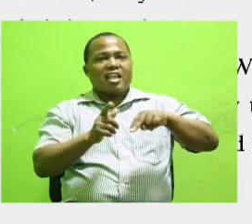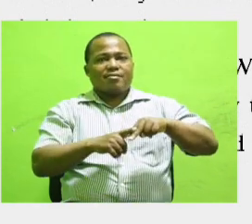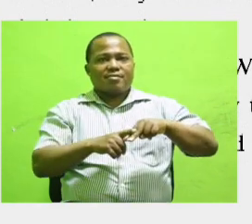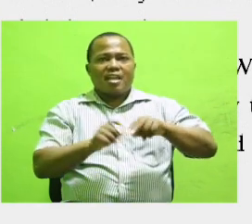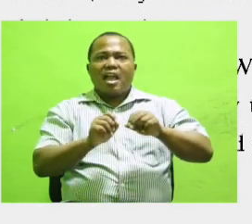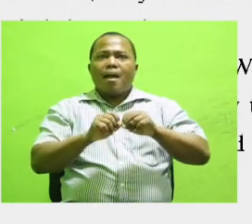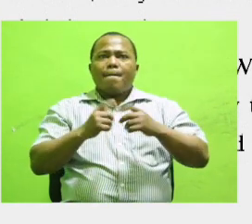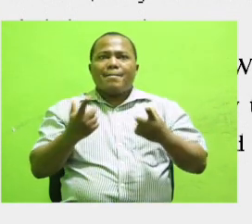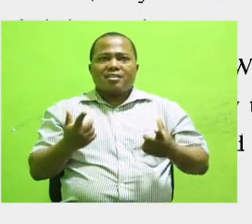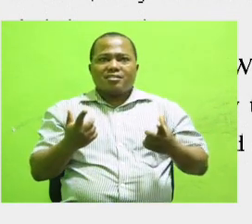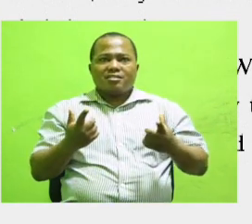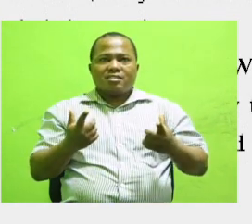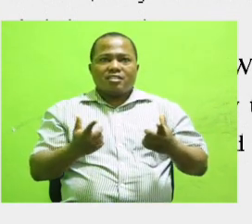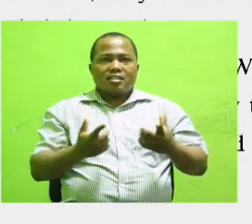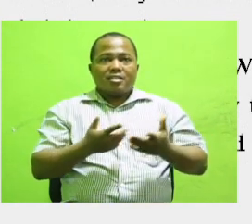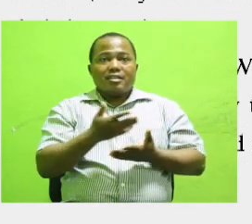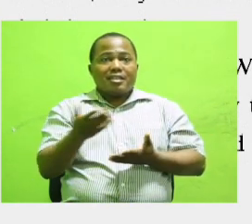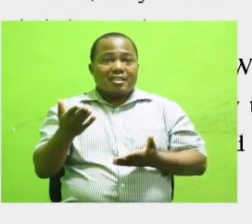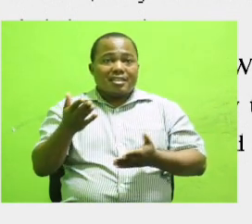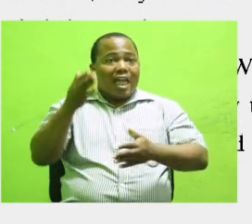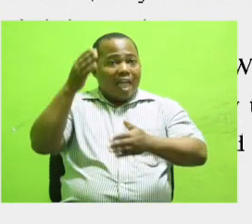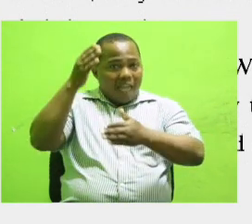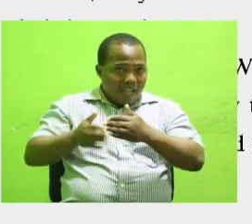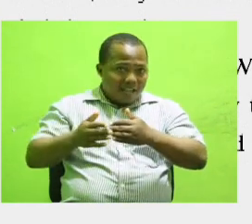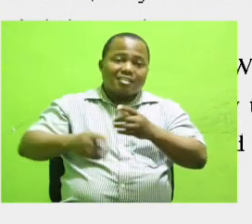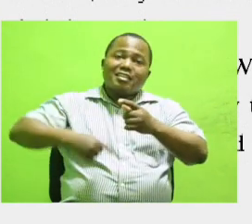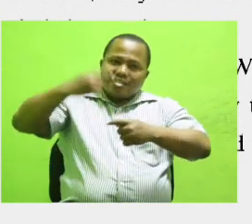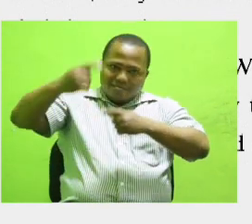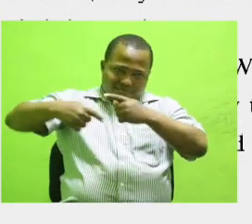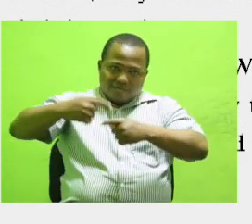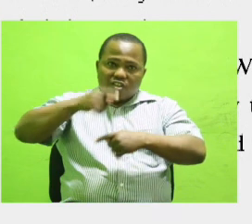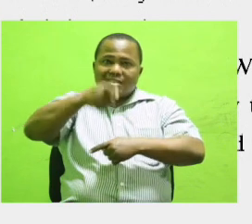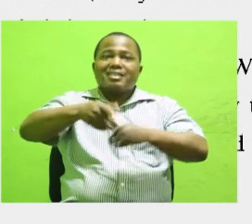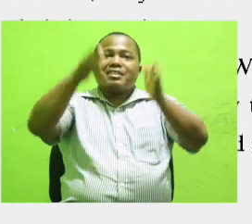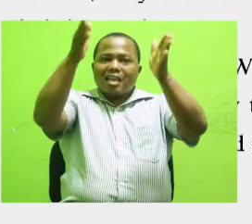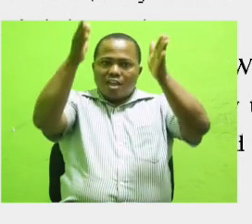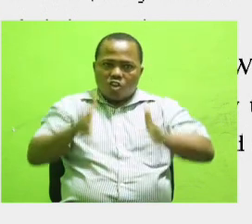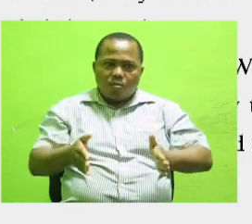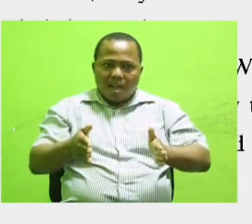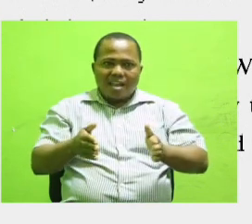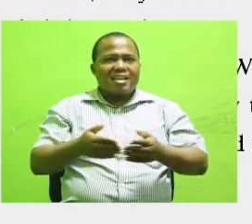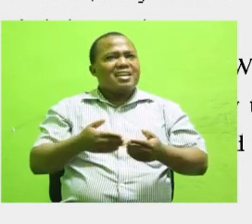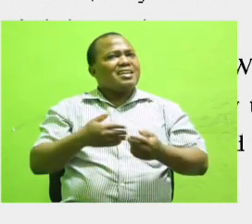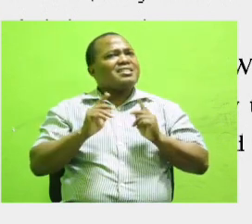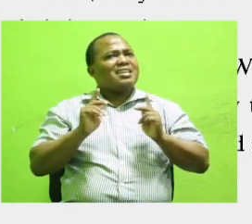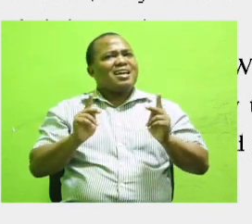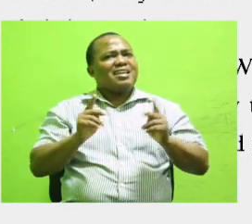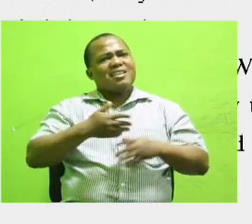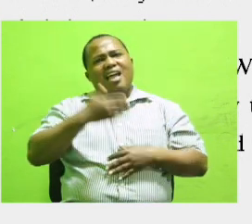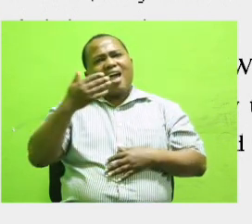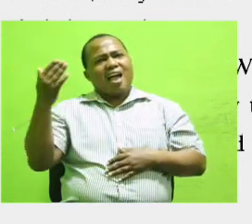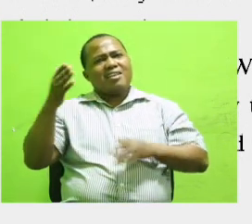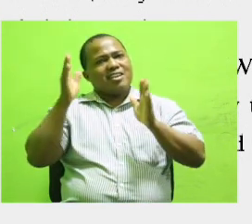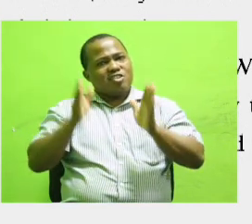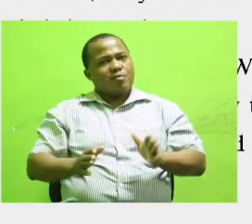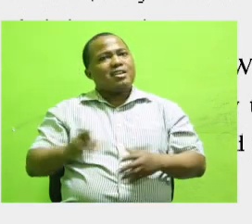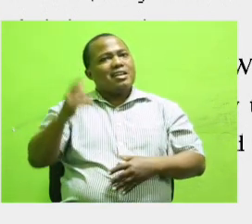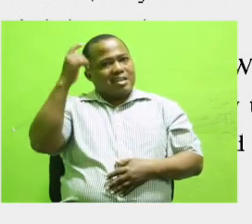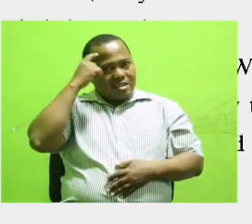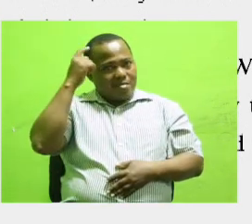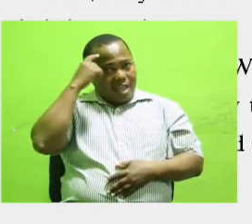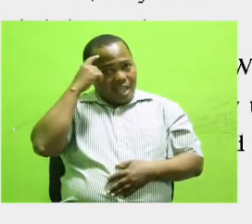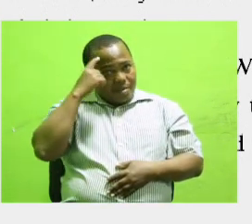the end, they are still human beings. So in taking care of them, they should be reminded that